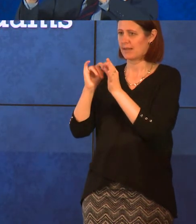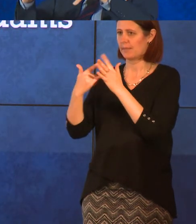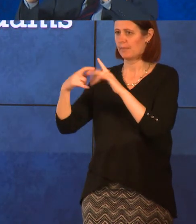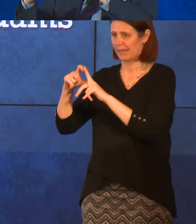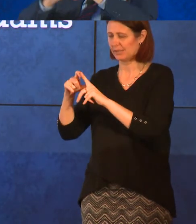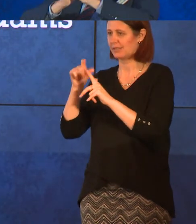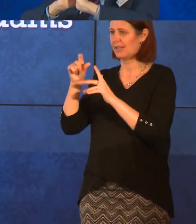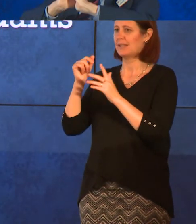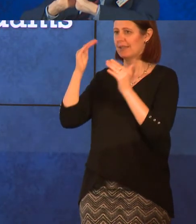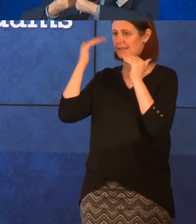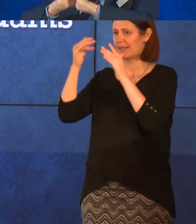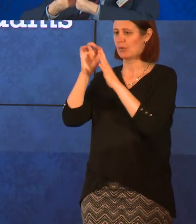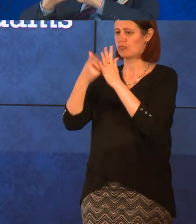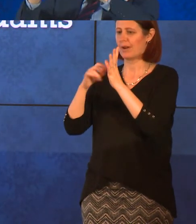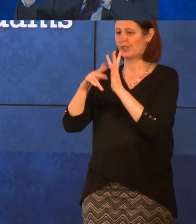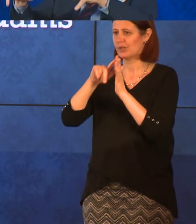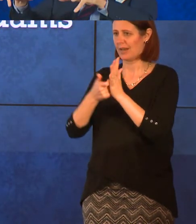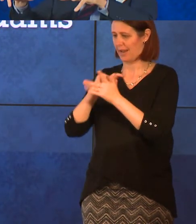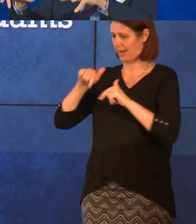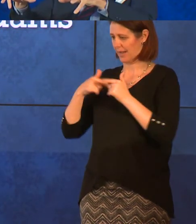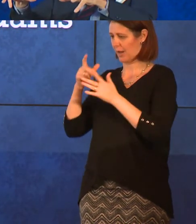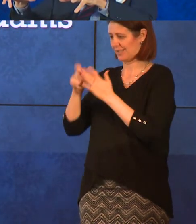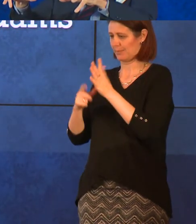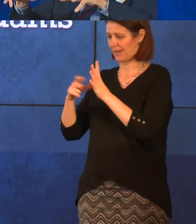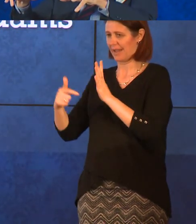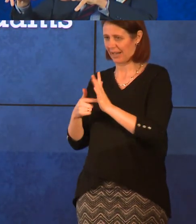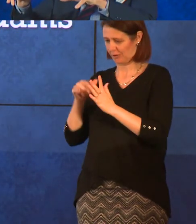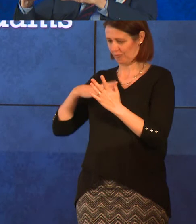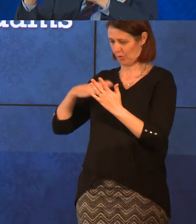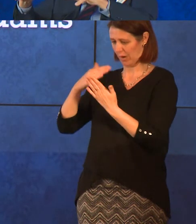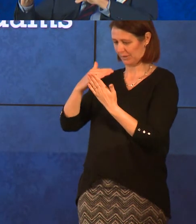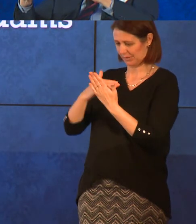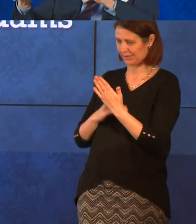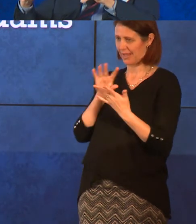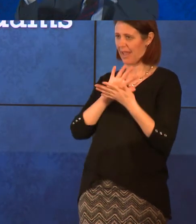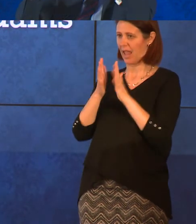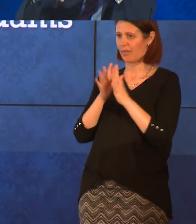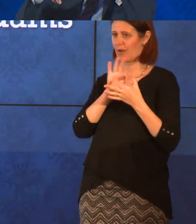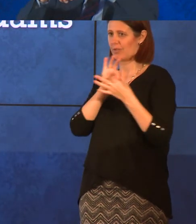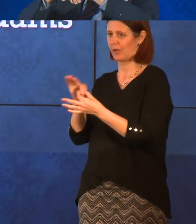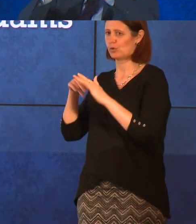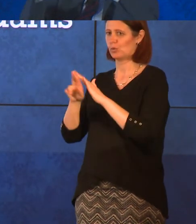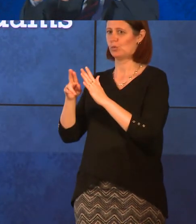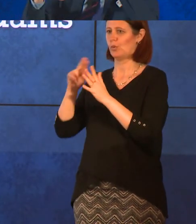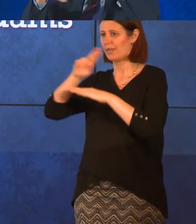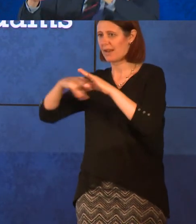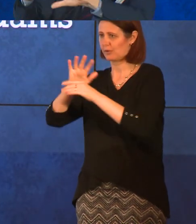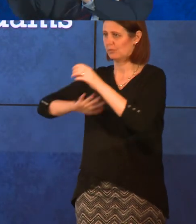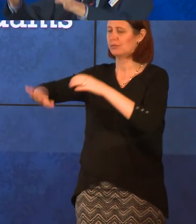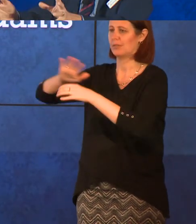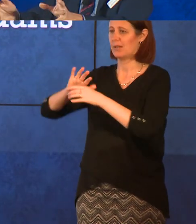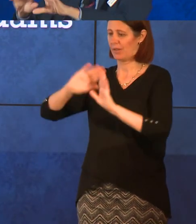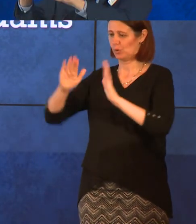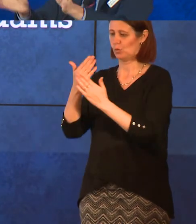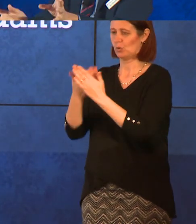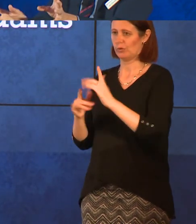our Disability Act requirements in this field relate to the national sphere. But the short story is